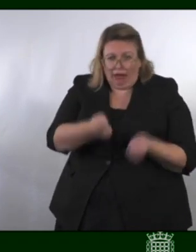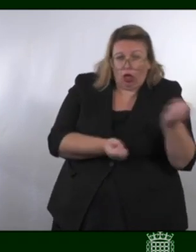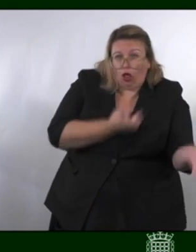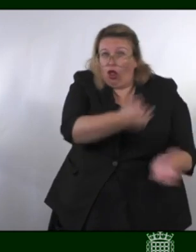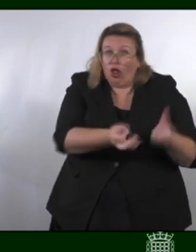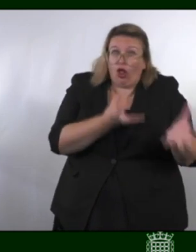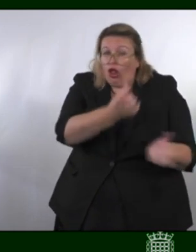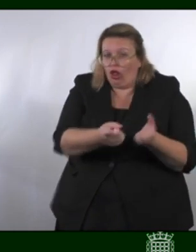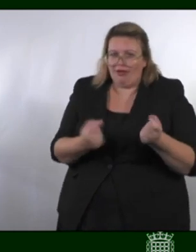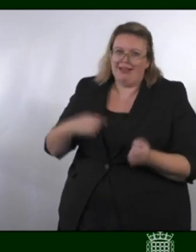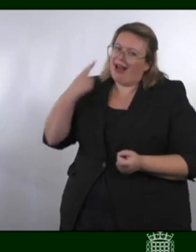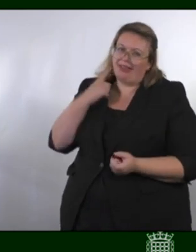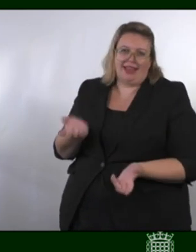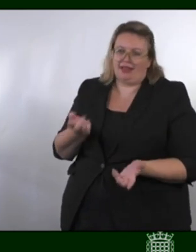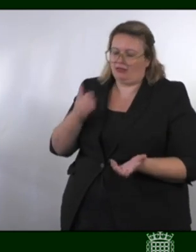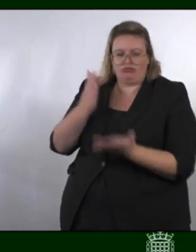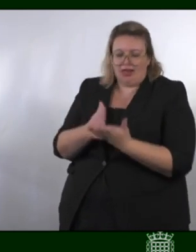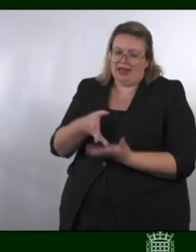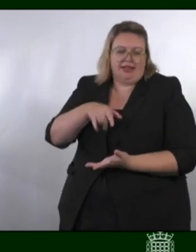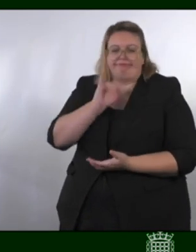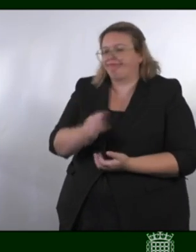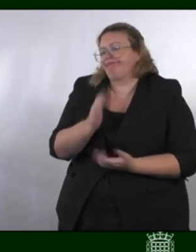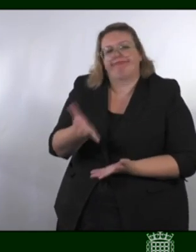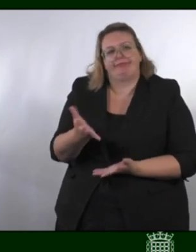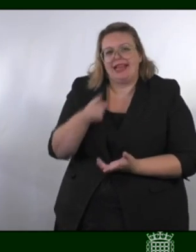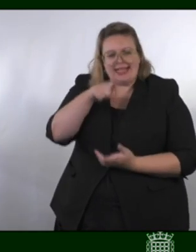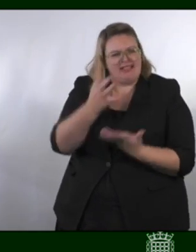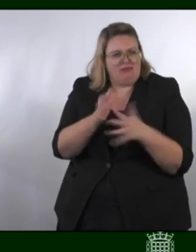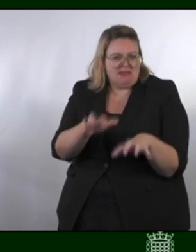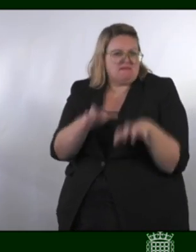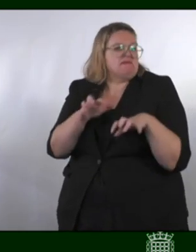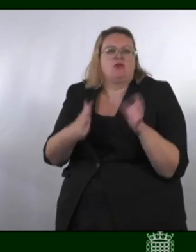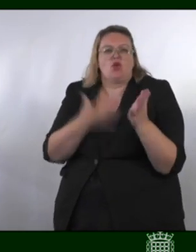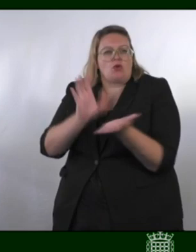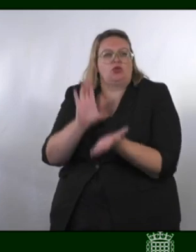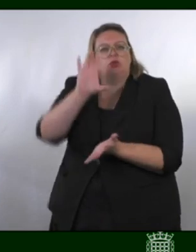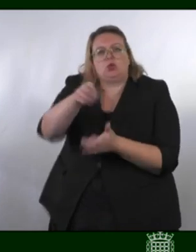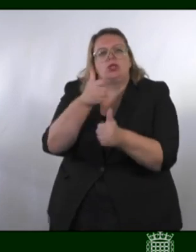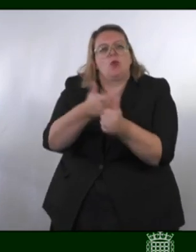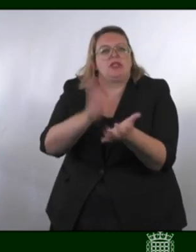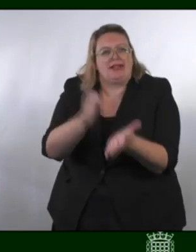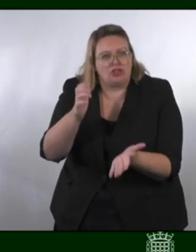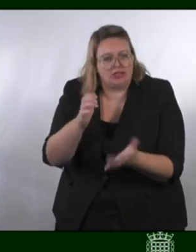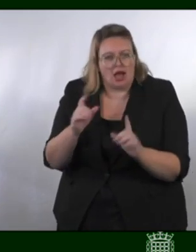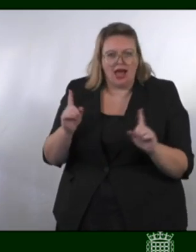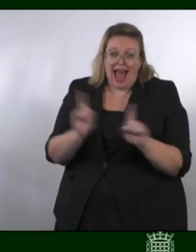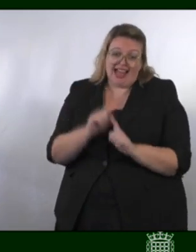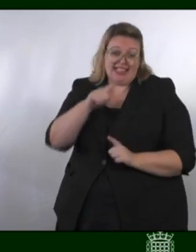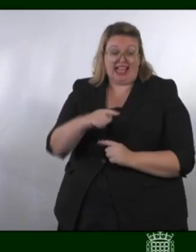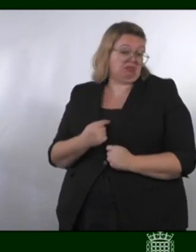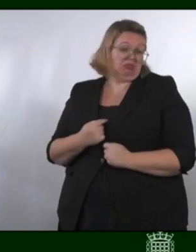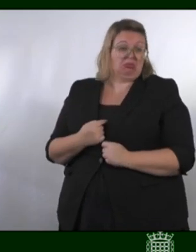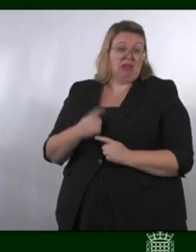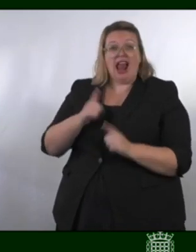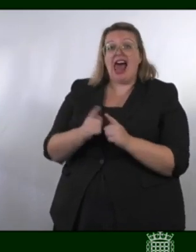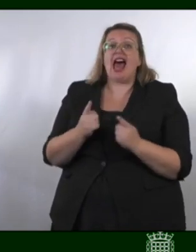crossed a Rubicon here, not just with the miserly way that he's treated Greater Manchester, but the grub it, take it or leave it way these local deals